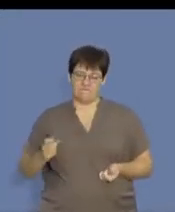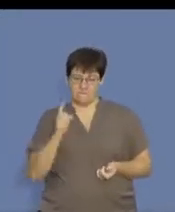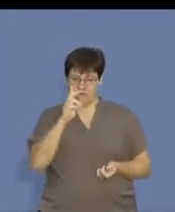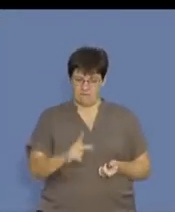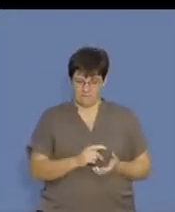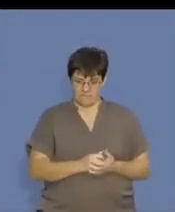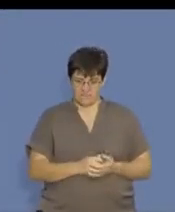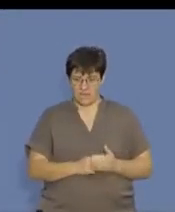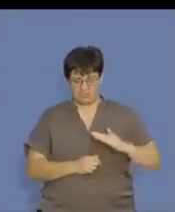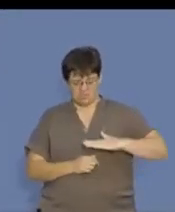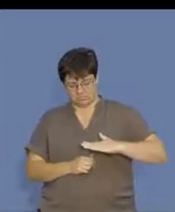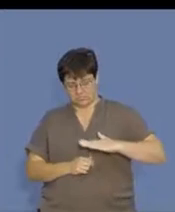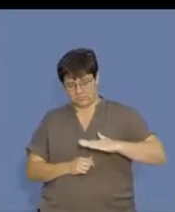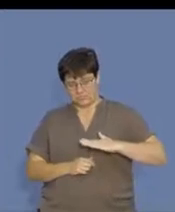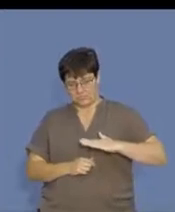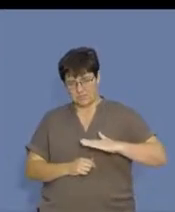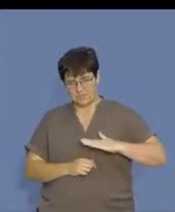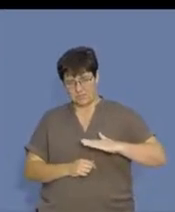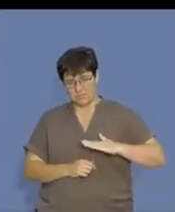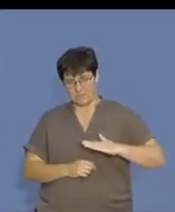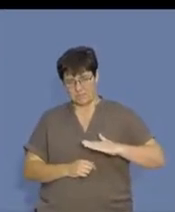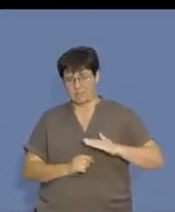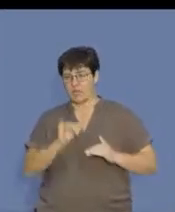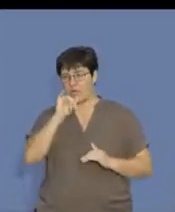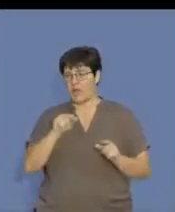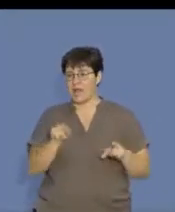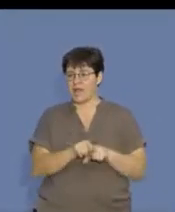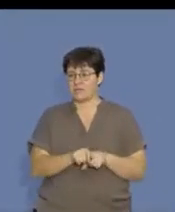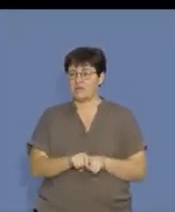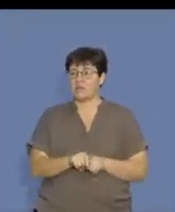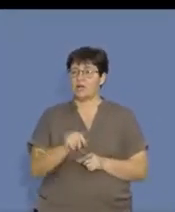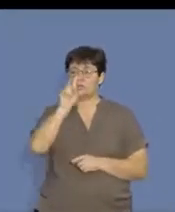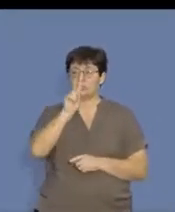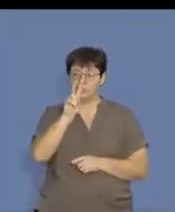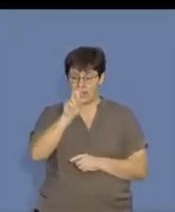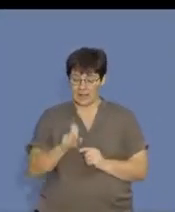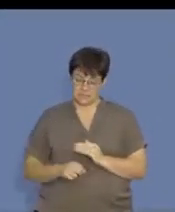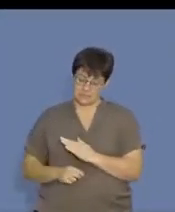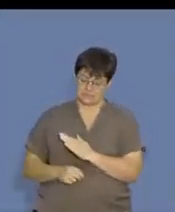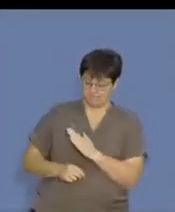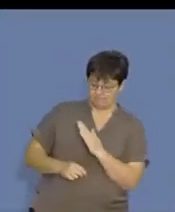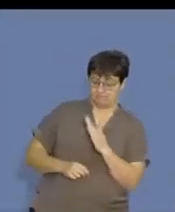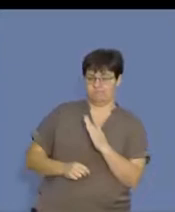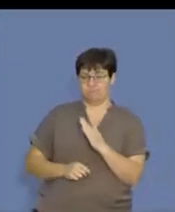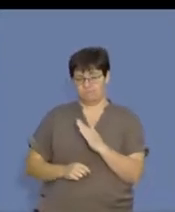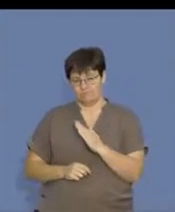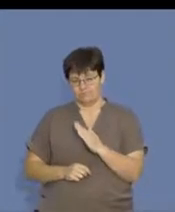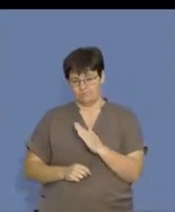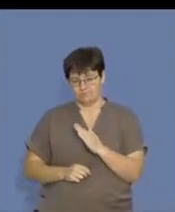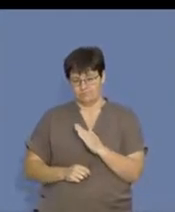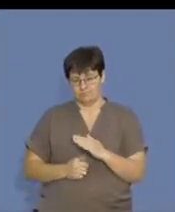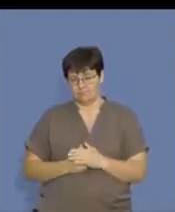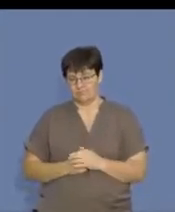now, when we have y is equals to 2x, that is a bit more, so it becomes